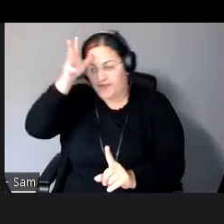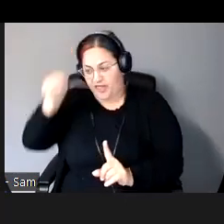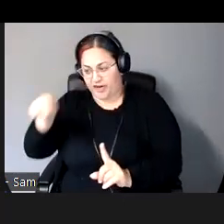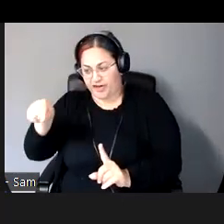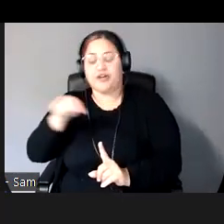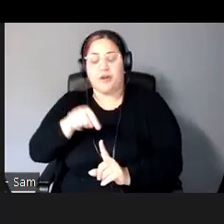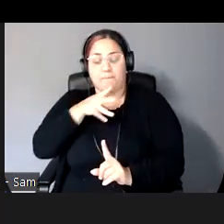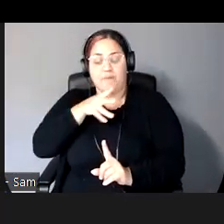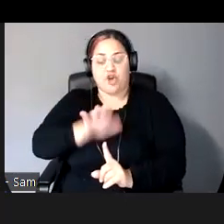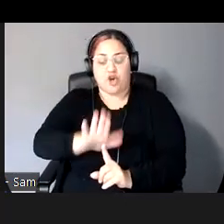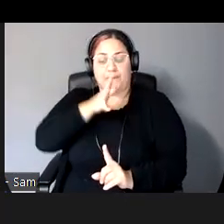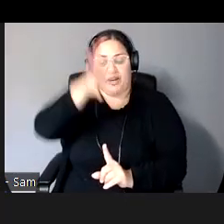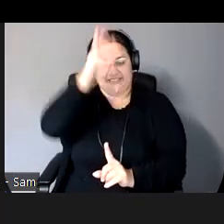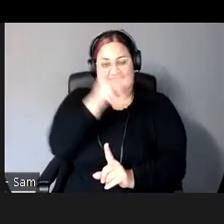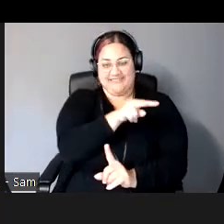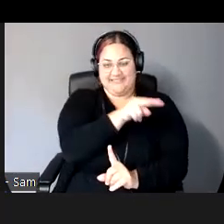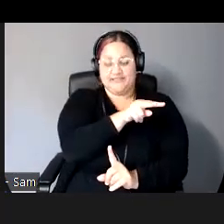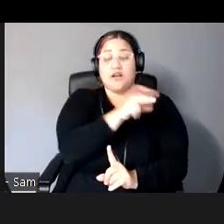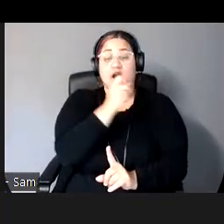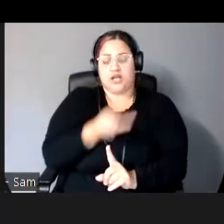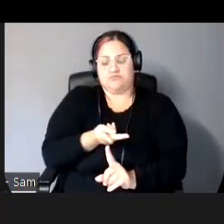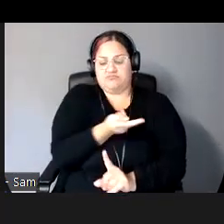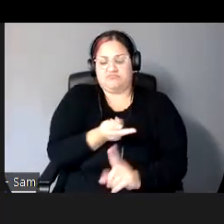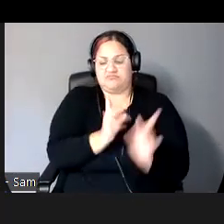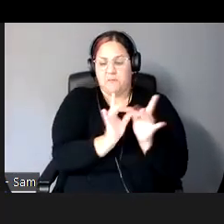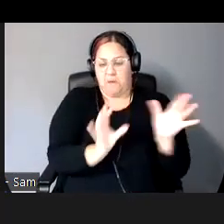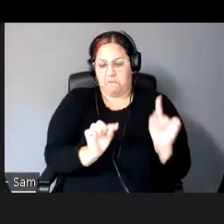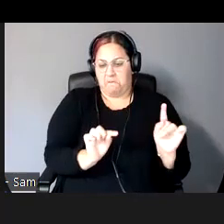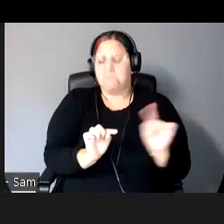get that. We actually had a trial on this issue a couple years ago